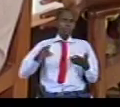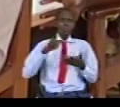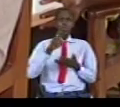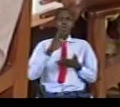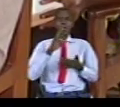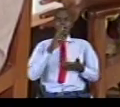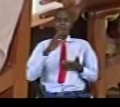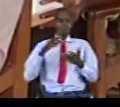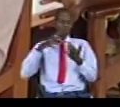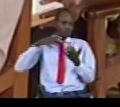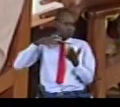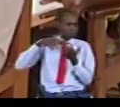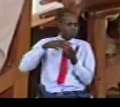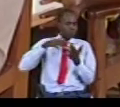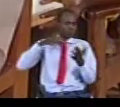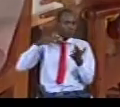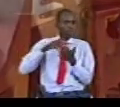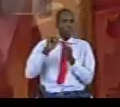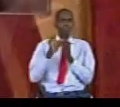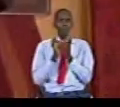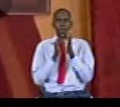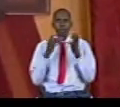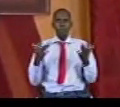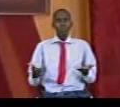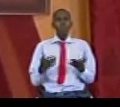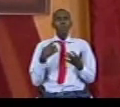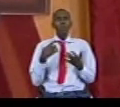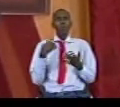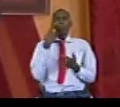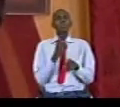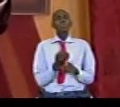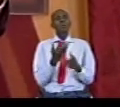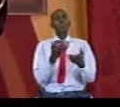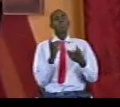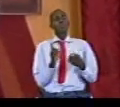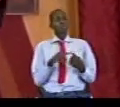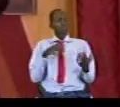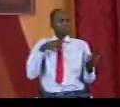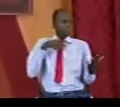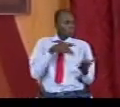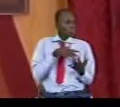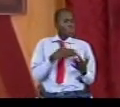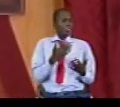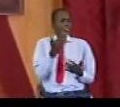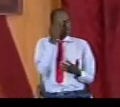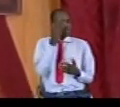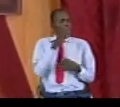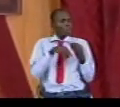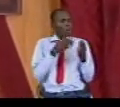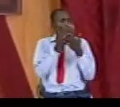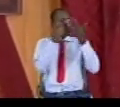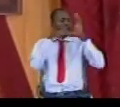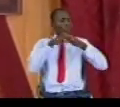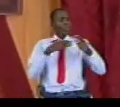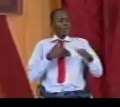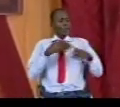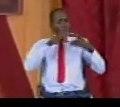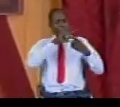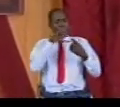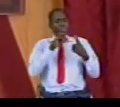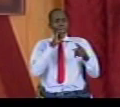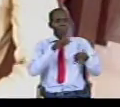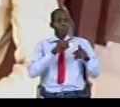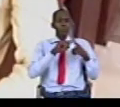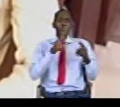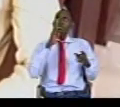the Bible. Who wants to just study the Bible and then know about heaven? And then the time comes and then we are not there. Thank God